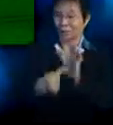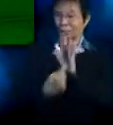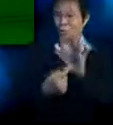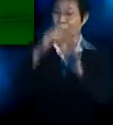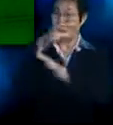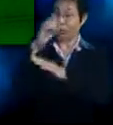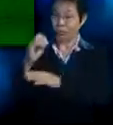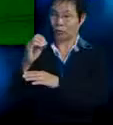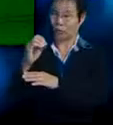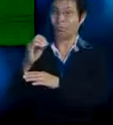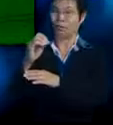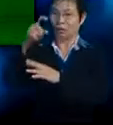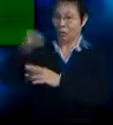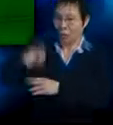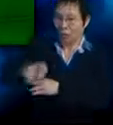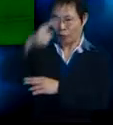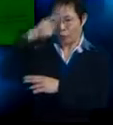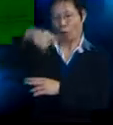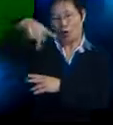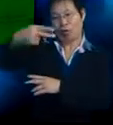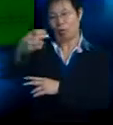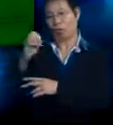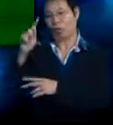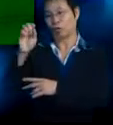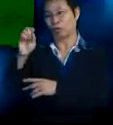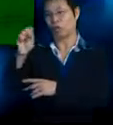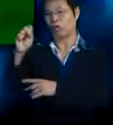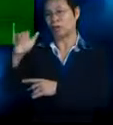that carbon dioxide is needed for photosynthesis.